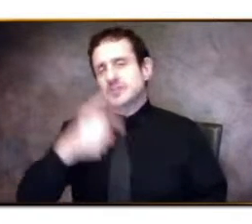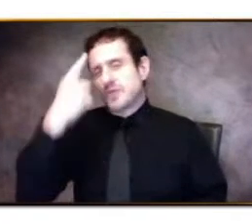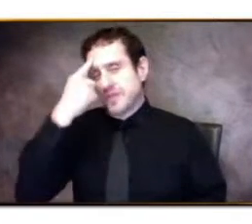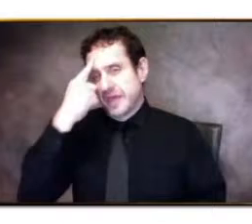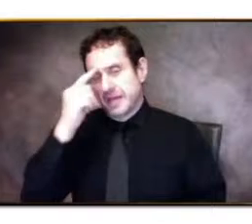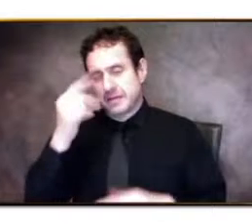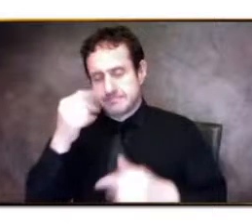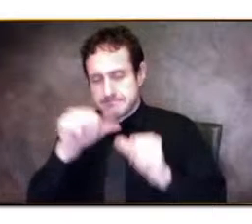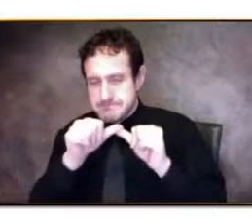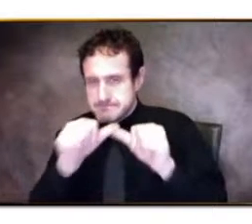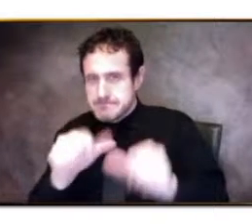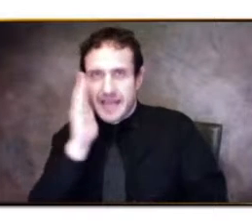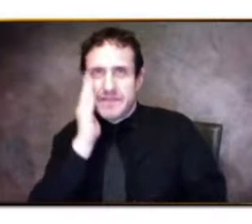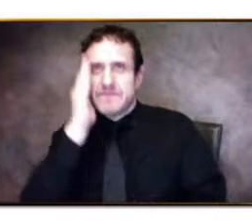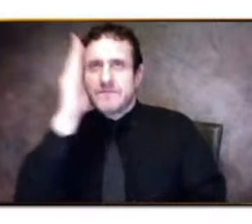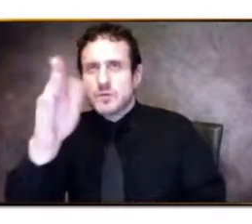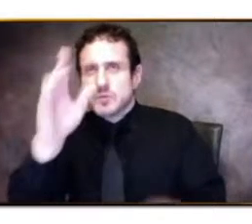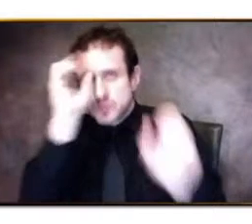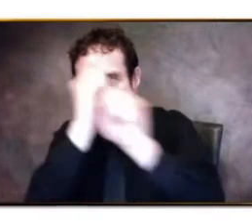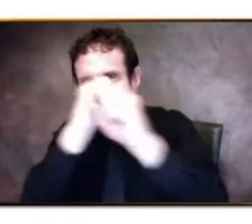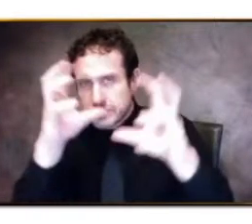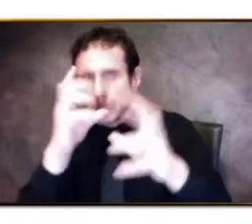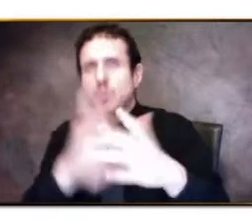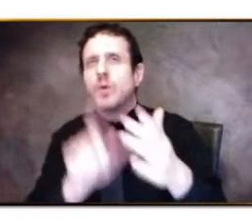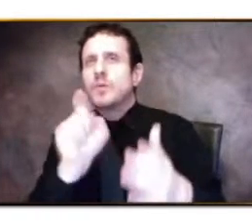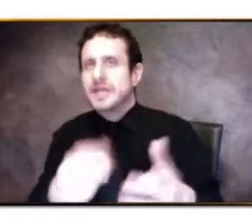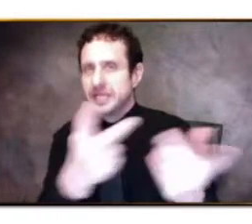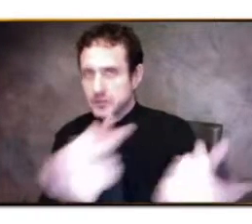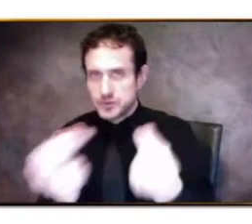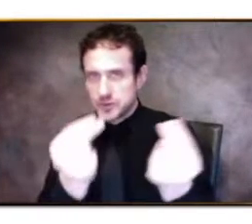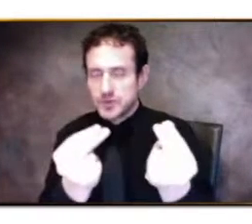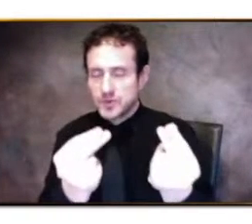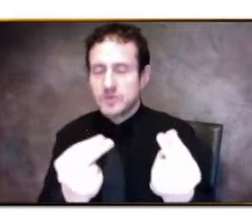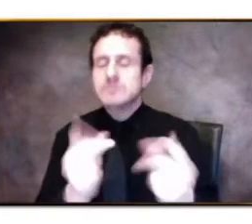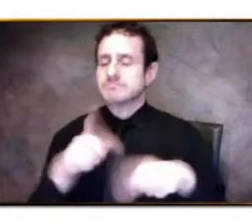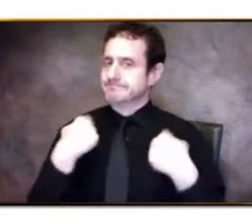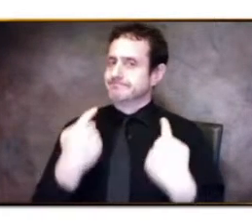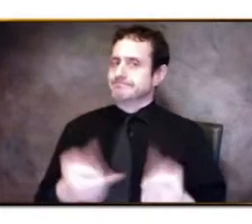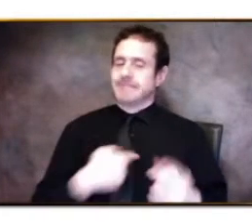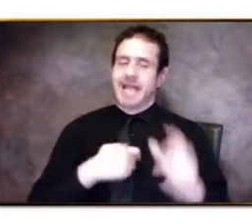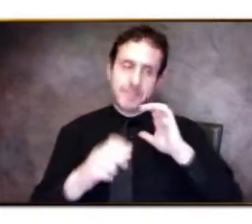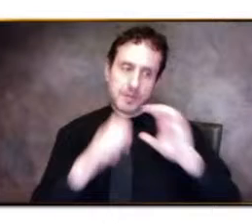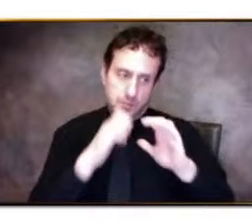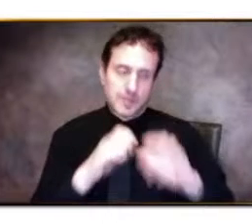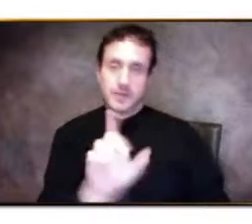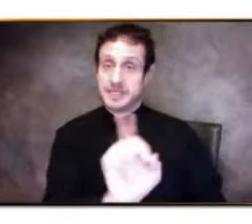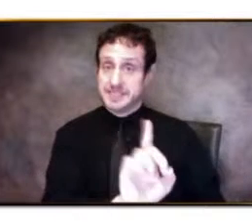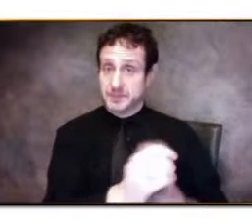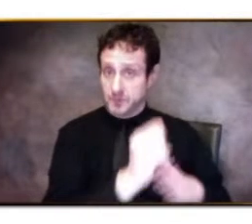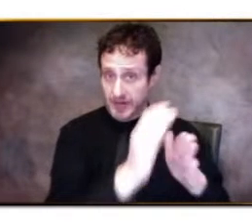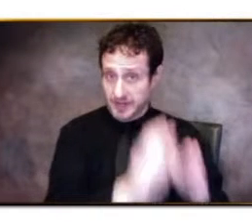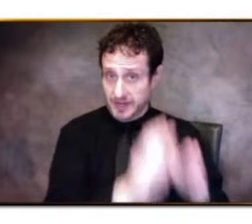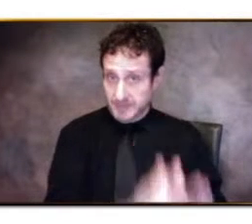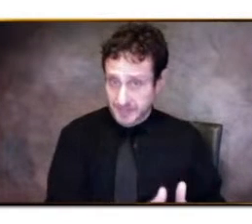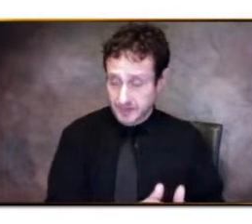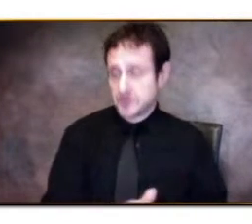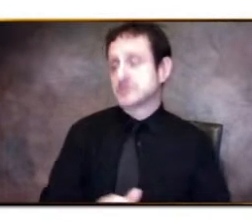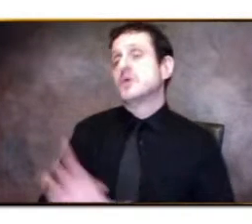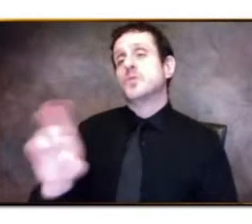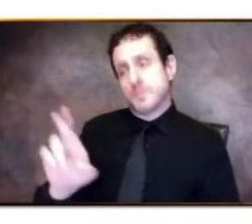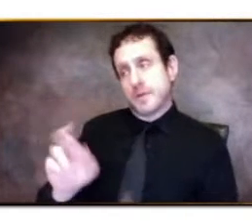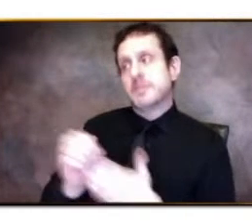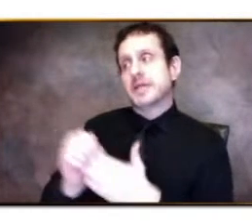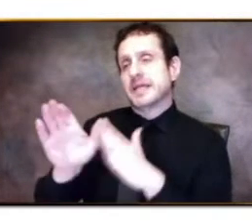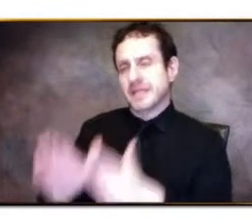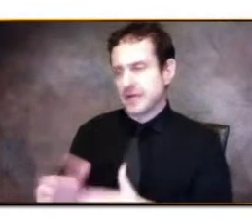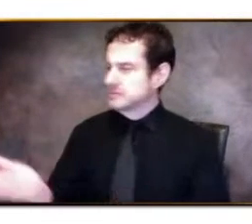with short-term borrowing. I have been communicating with leaders and members of the General Assembly to get their input and best